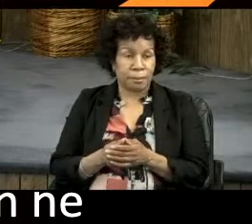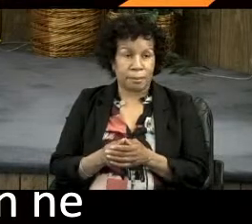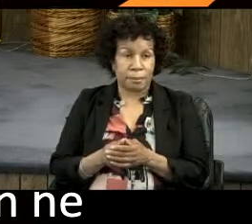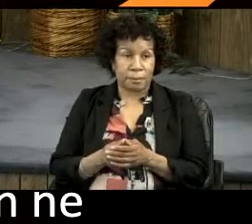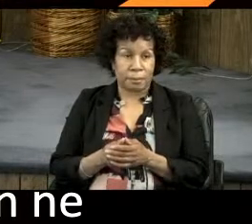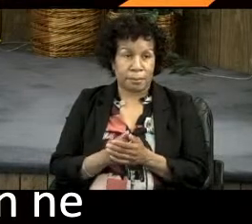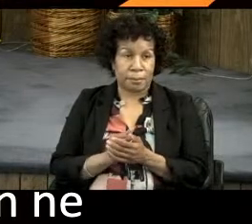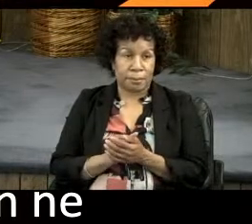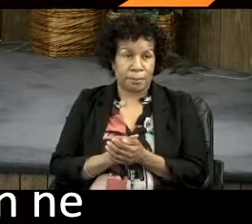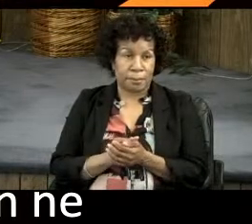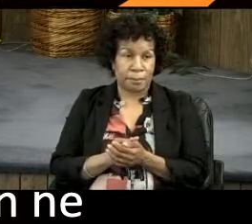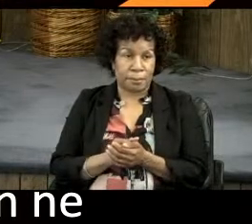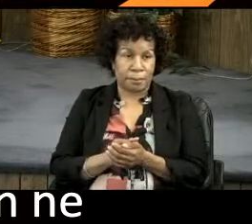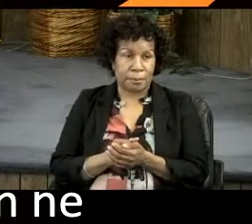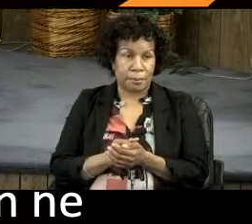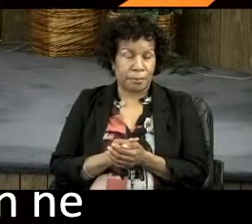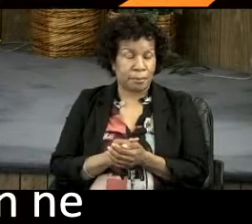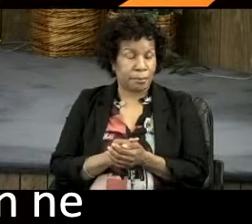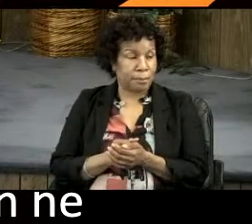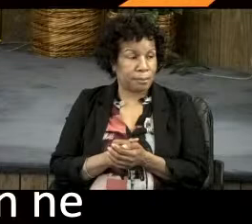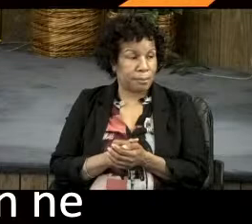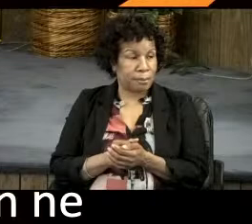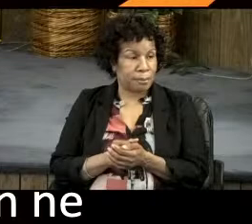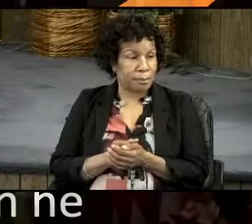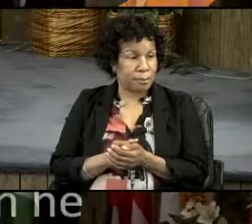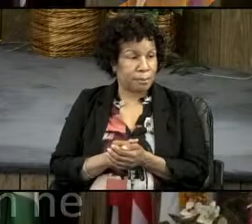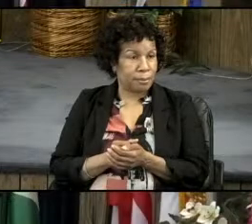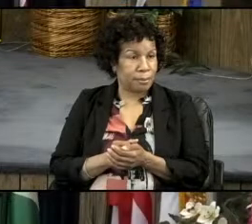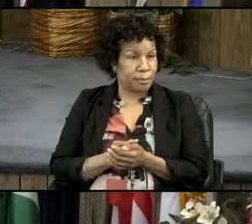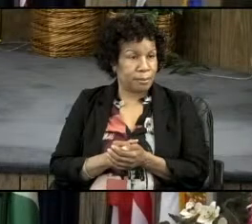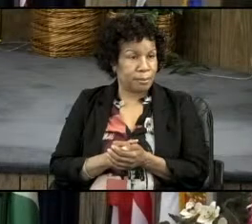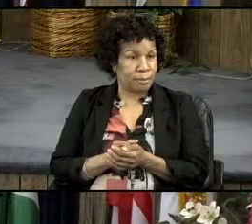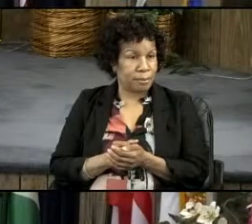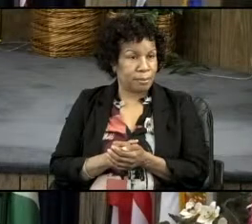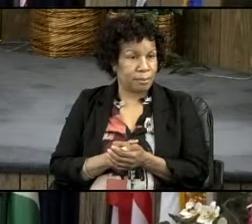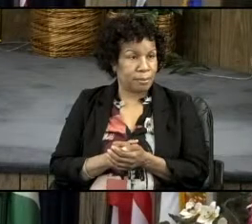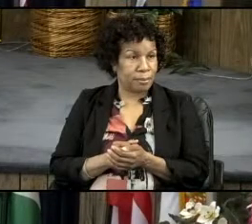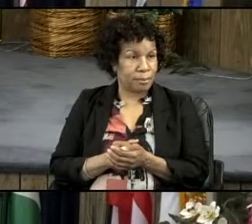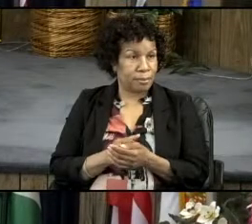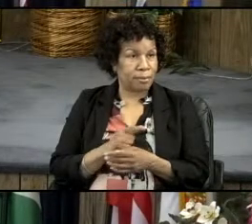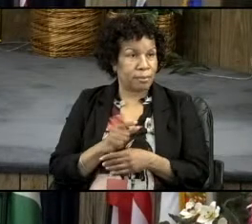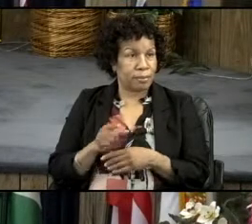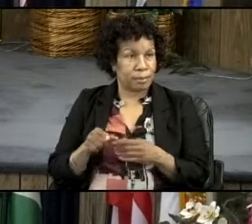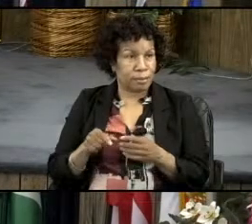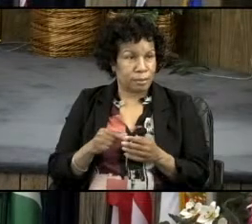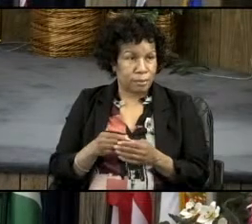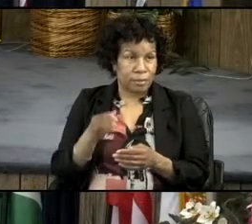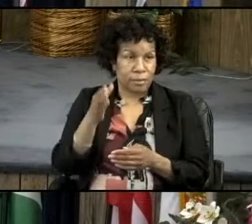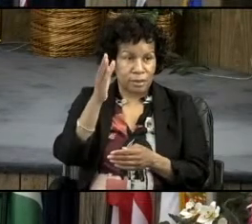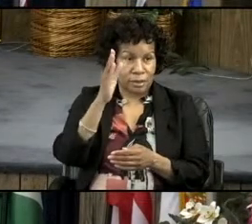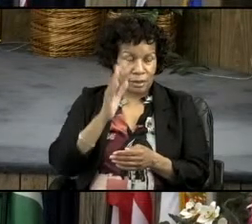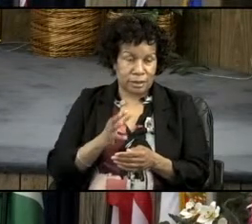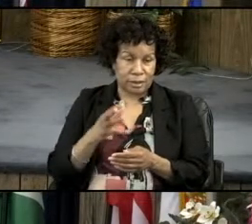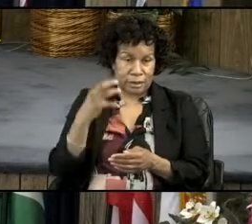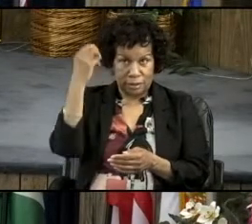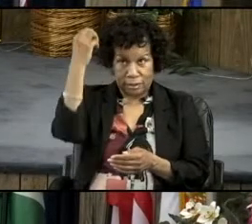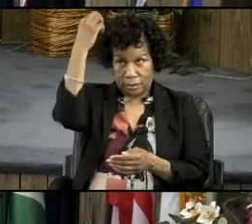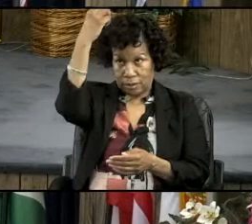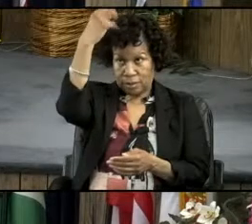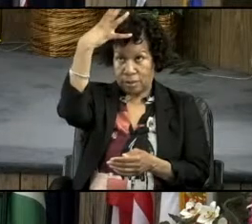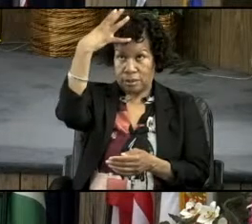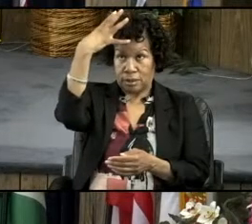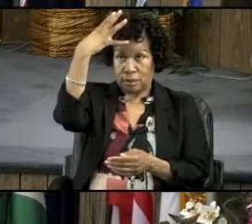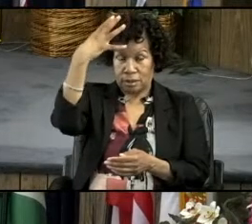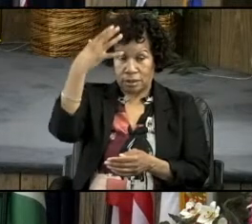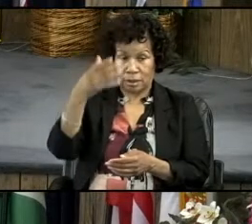Woo, don't you get mad. Anybody ever done this to you? When God elevates you, when God shines upon you, when